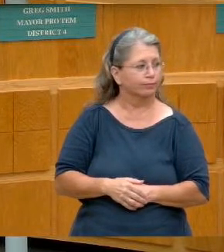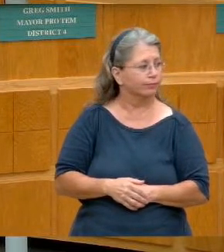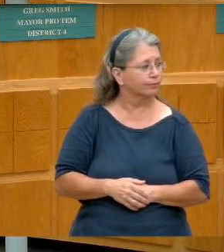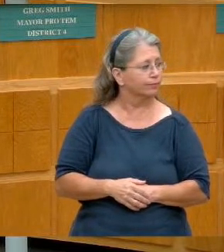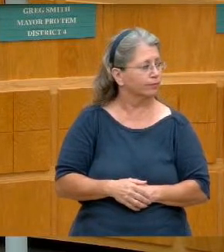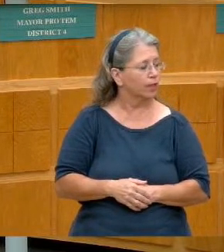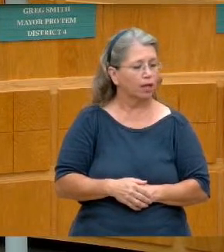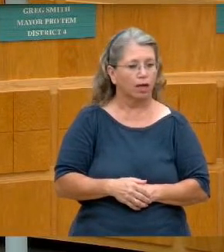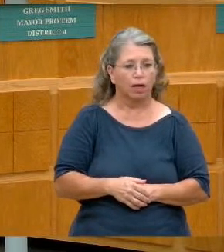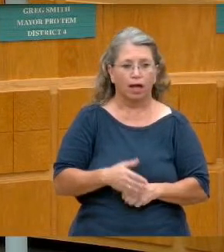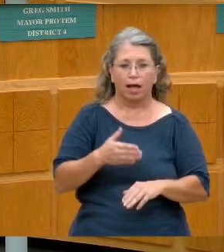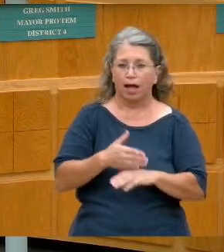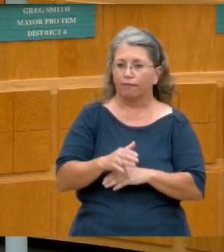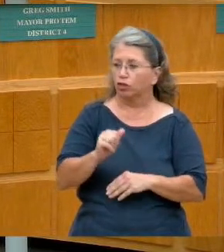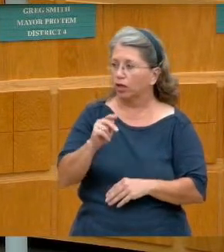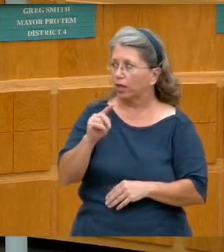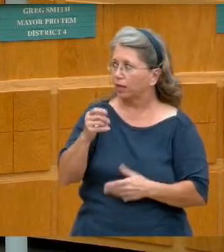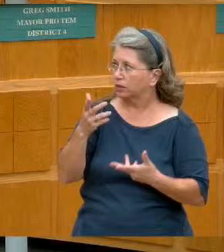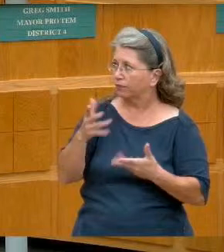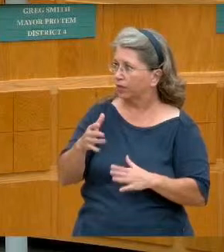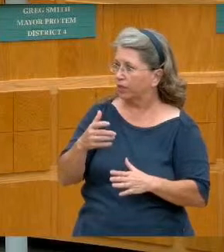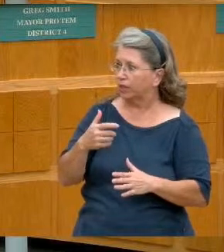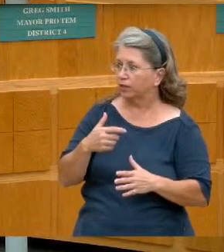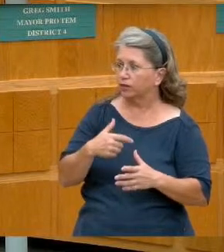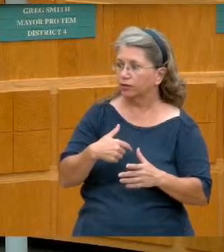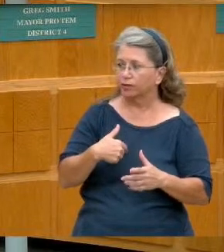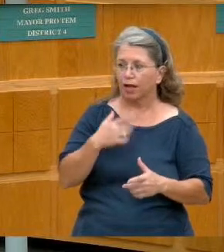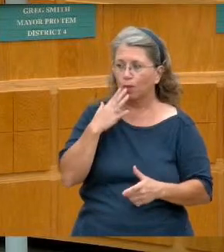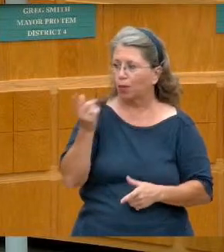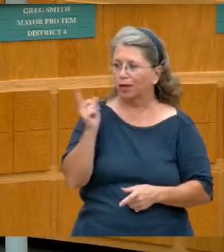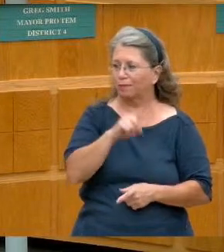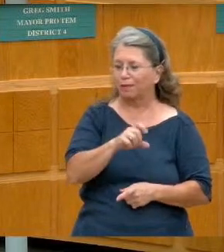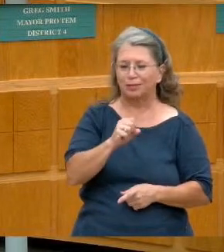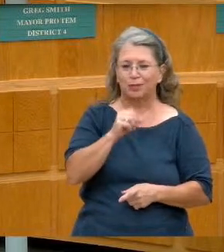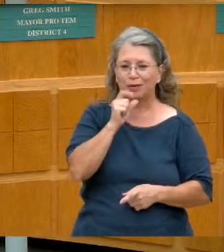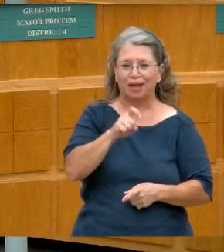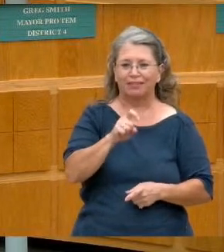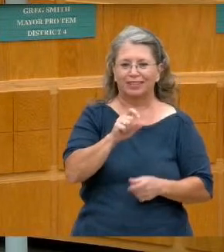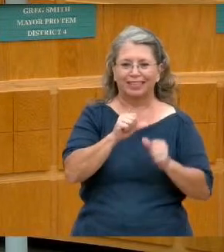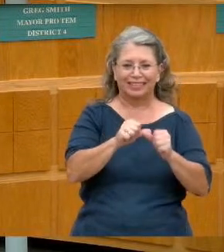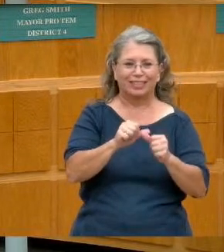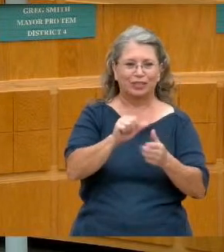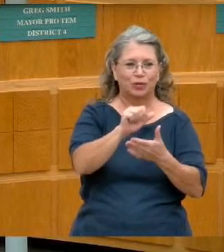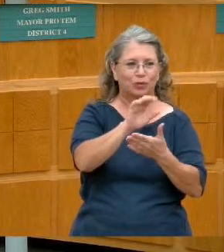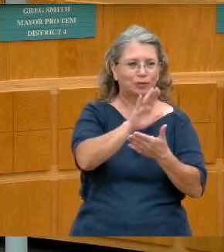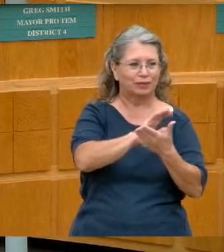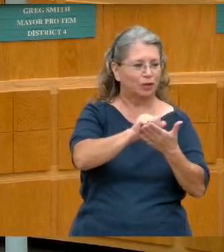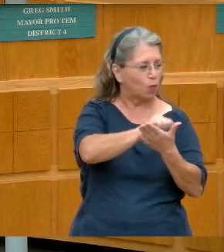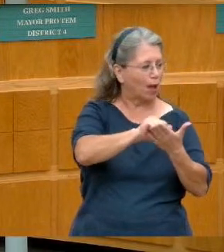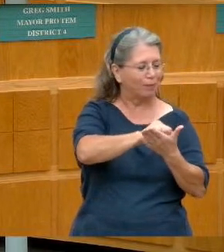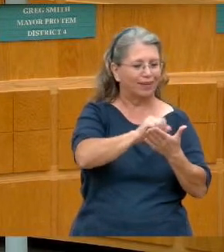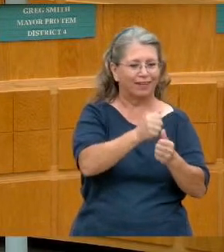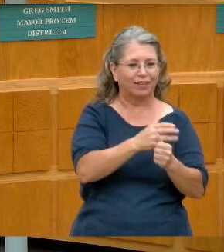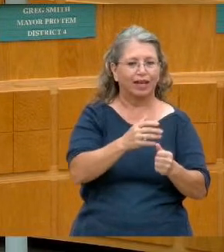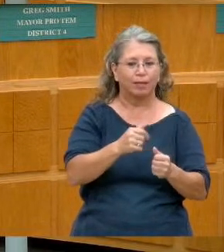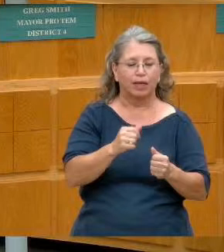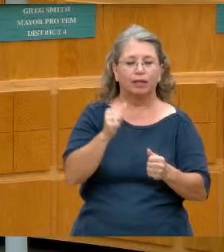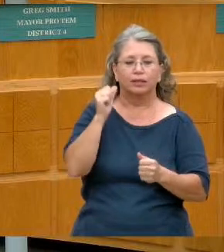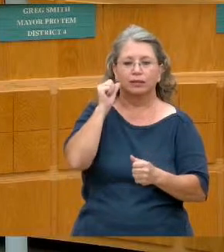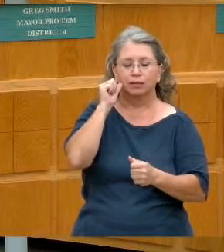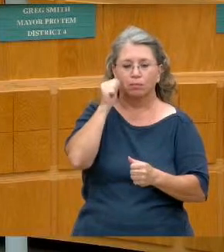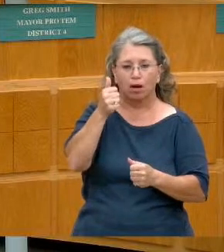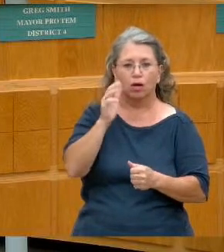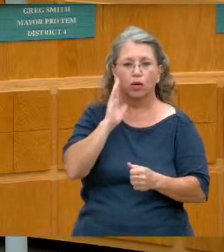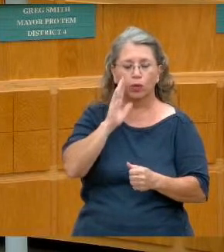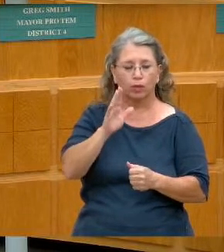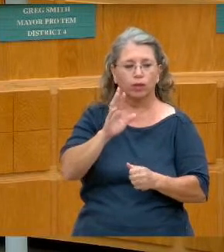not gonna come back up after Annette, just so we don't have to keep wiping the mic down. But we will report live tomorrow the